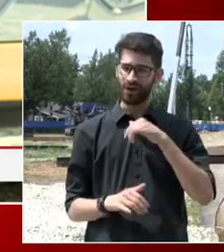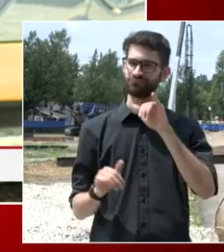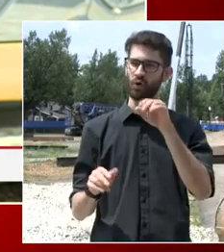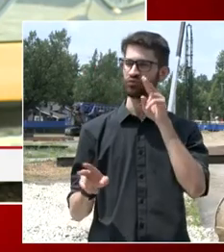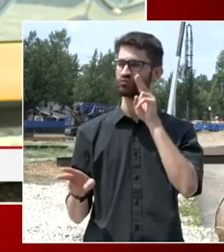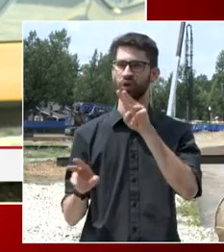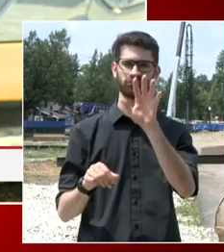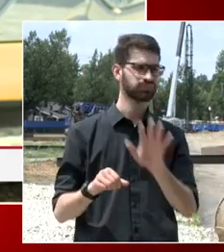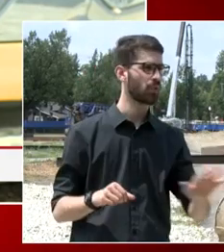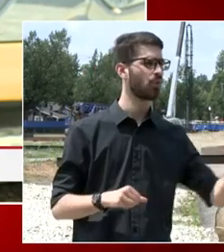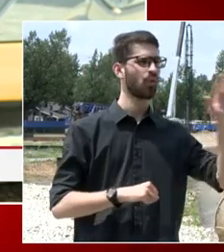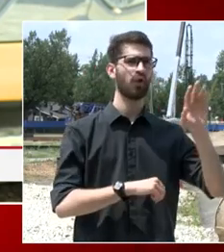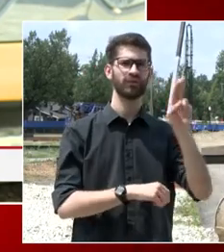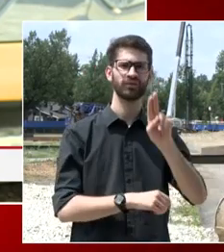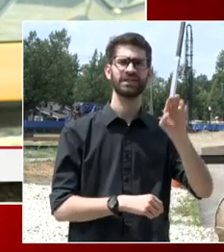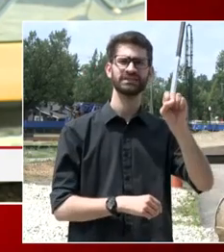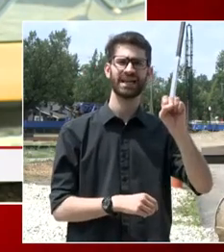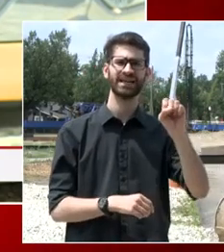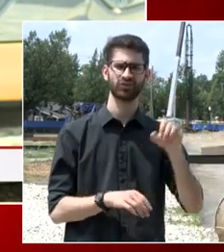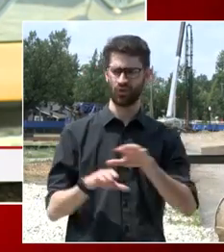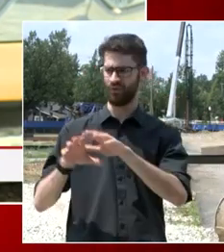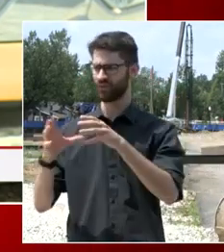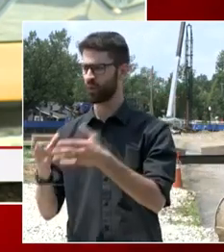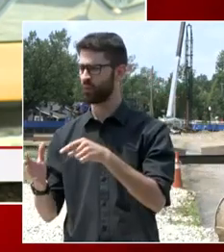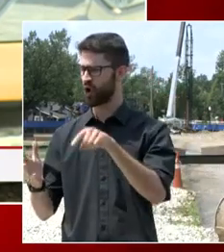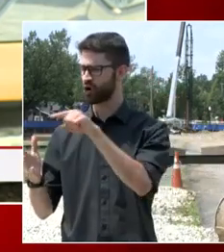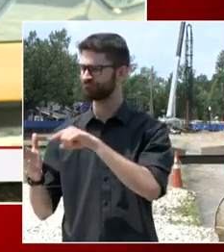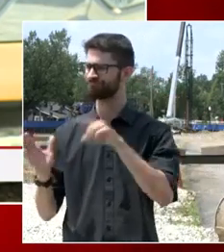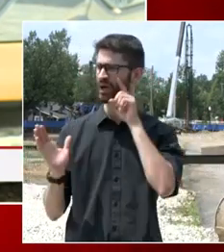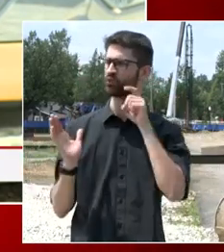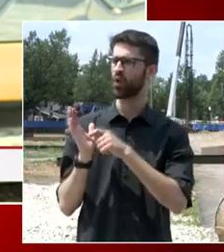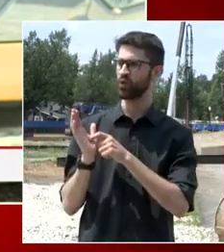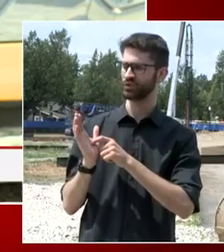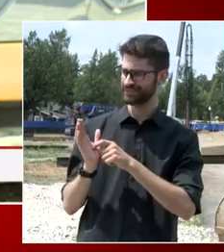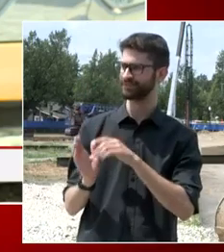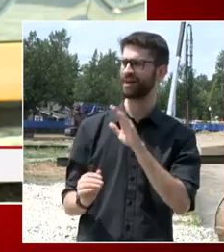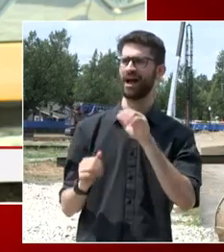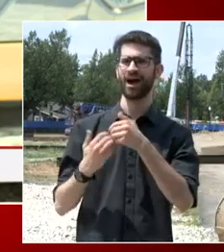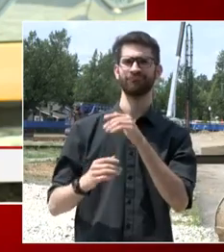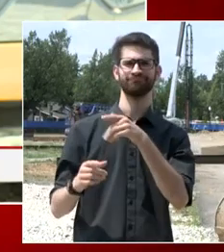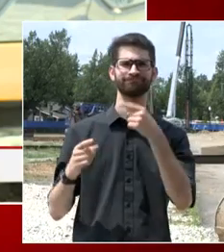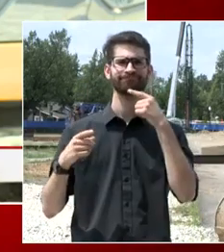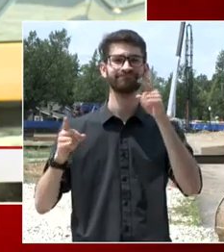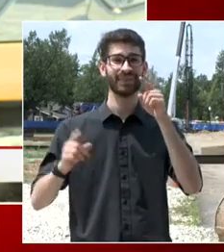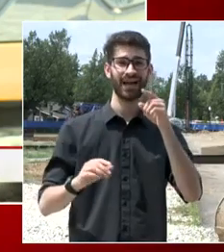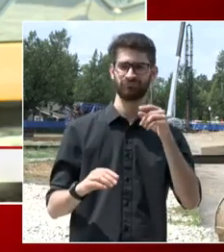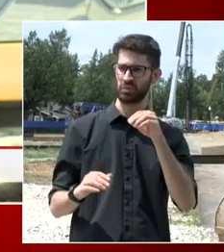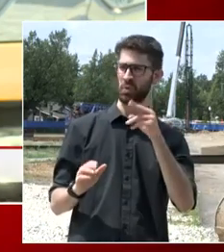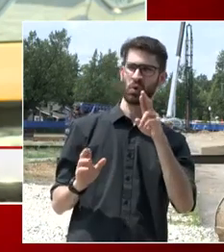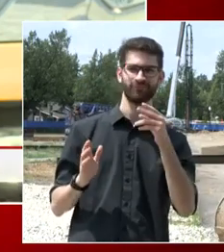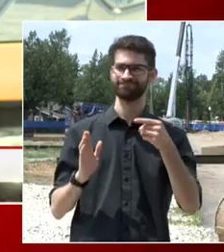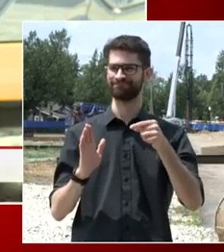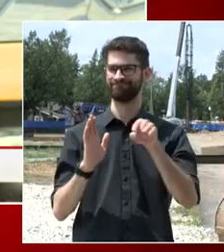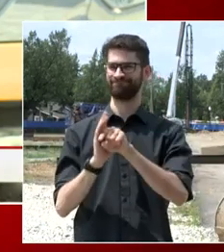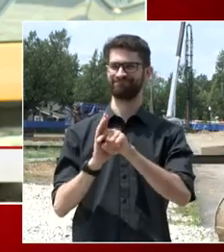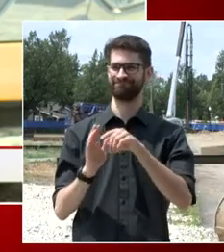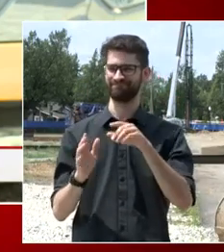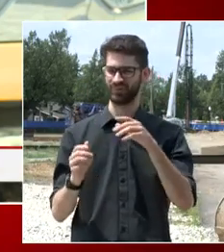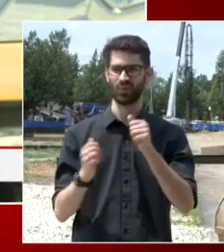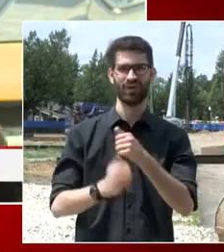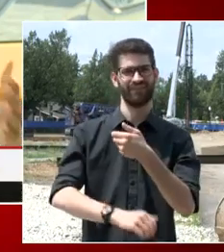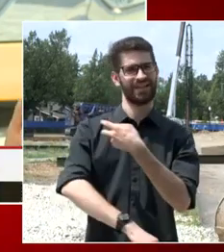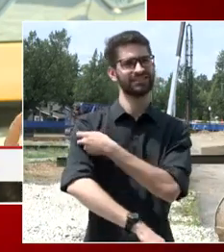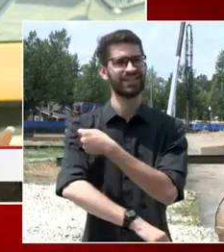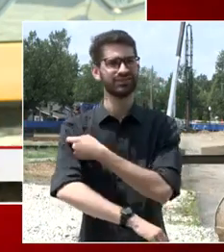the world and see places where they haven't been as successful with vaccination, and that causes us some concern